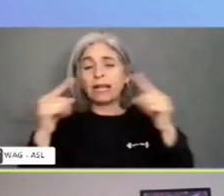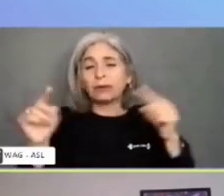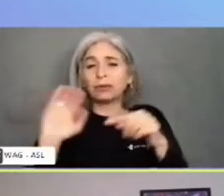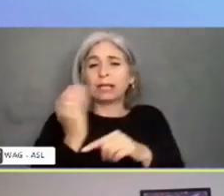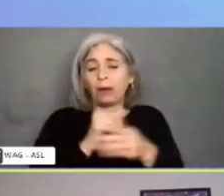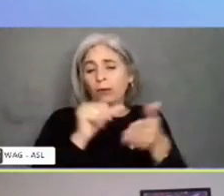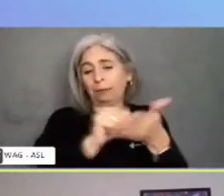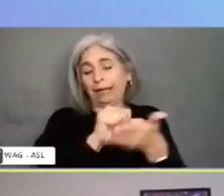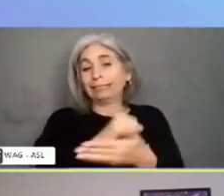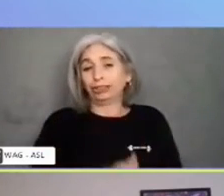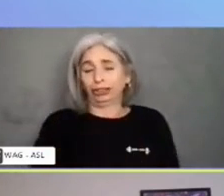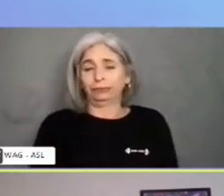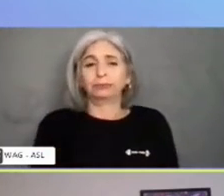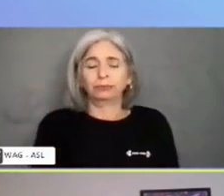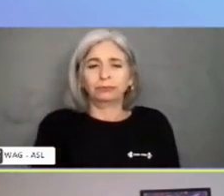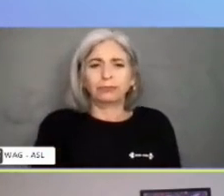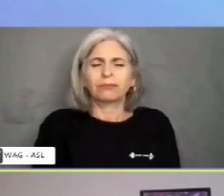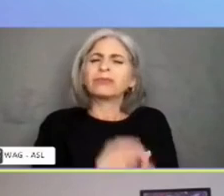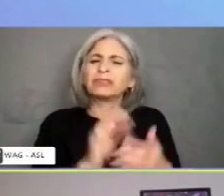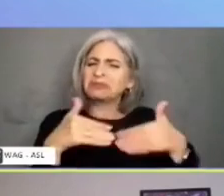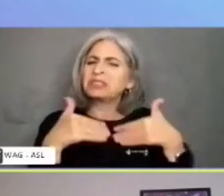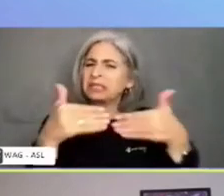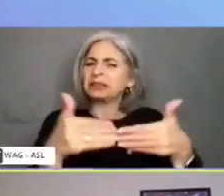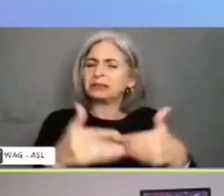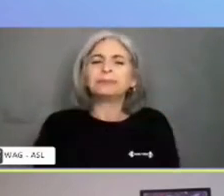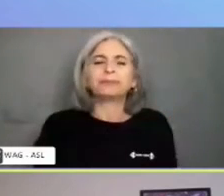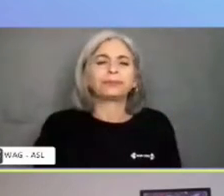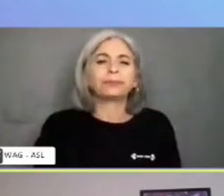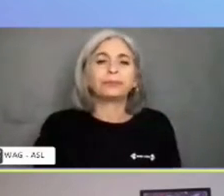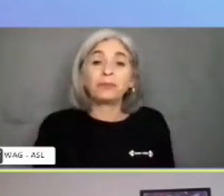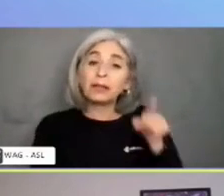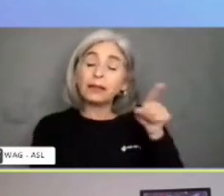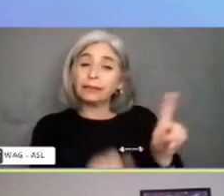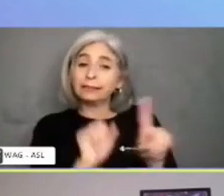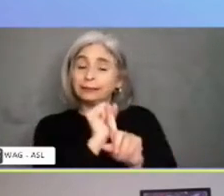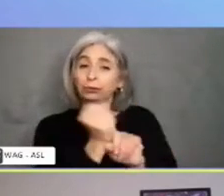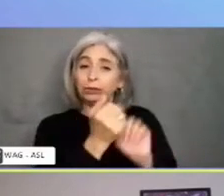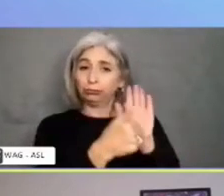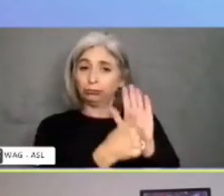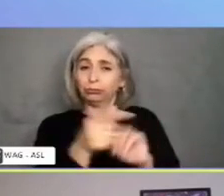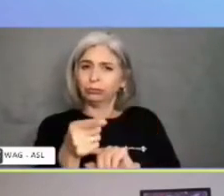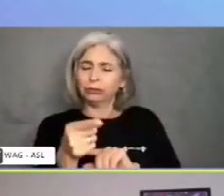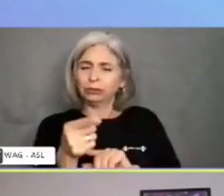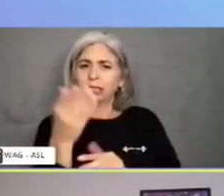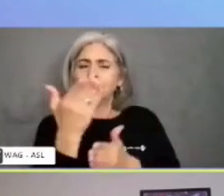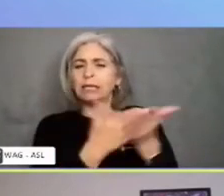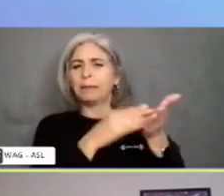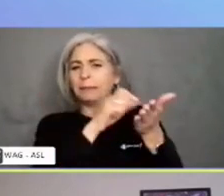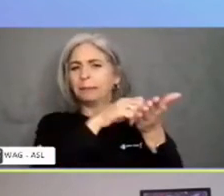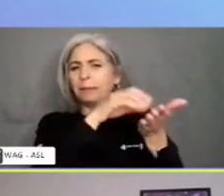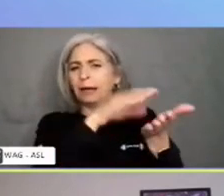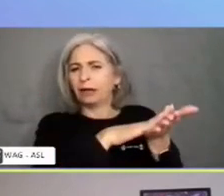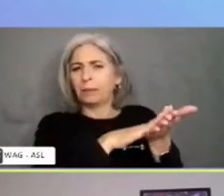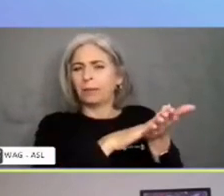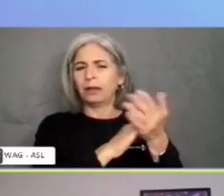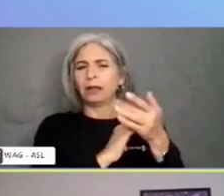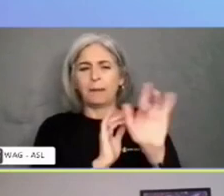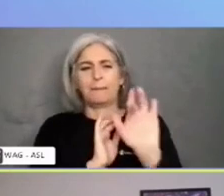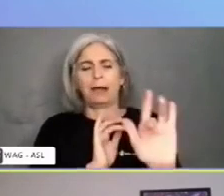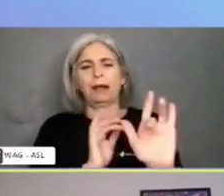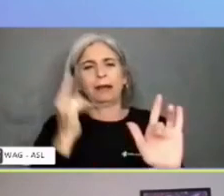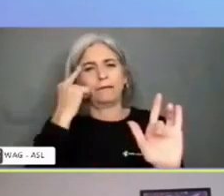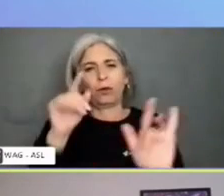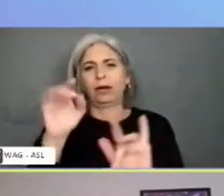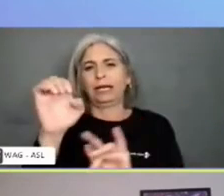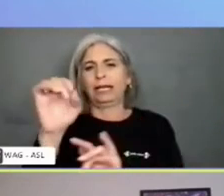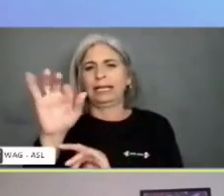page. But let's keep going. In this case, I have some markup for a button that says edit, and I